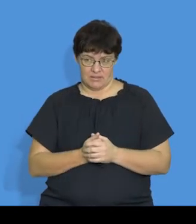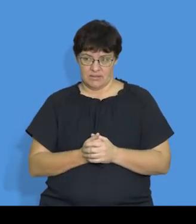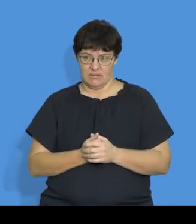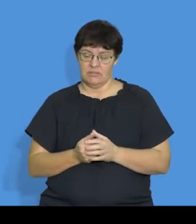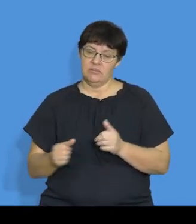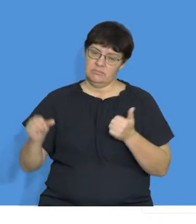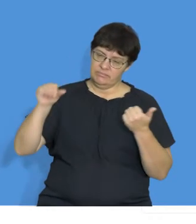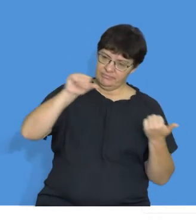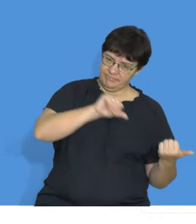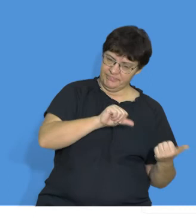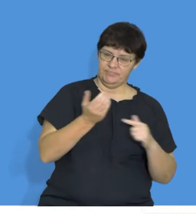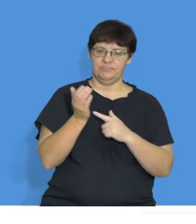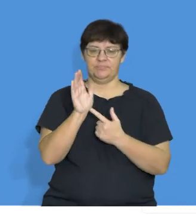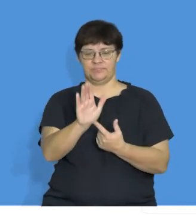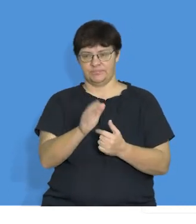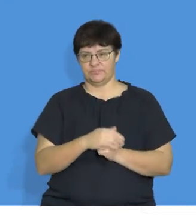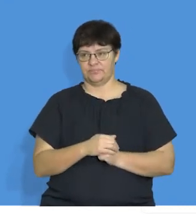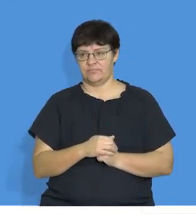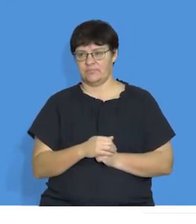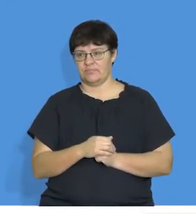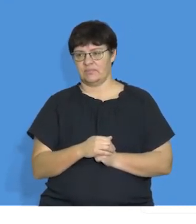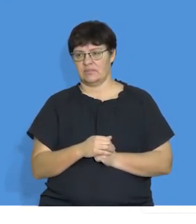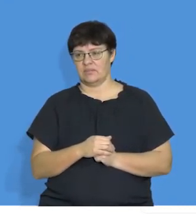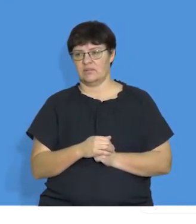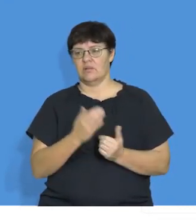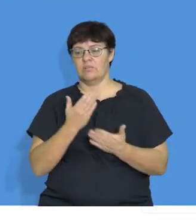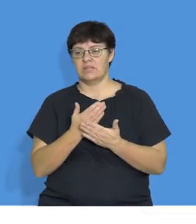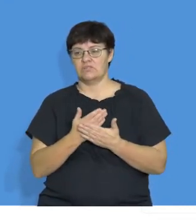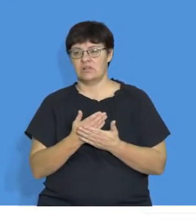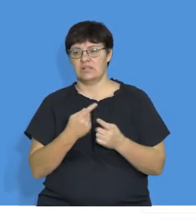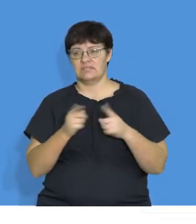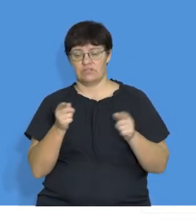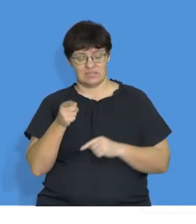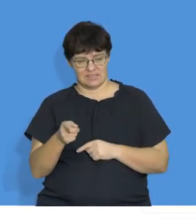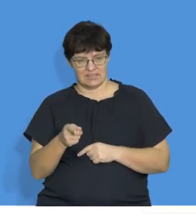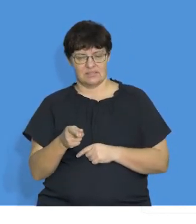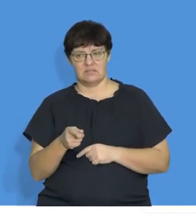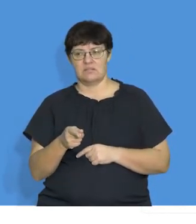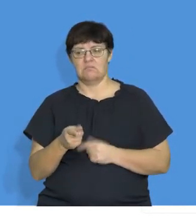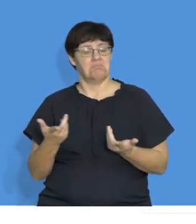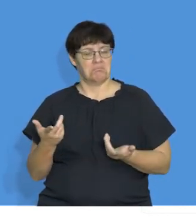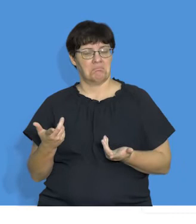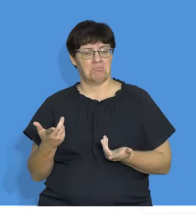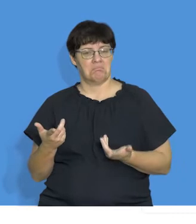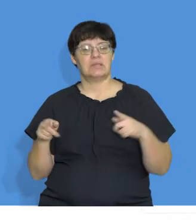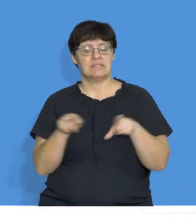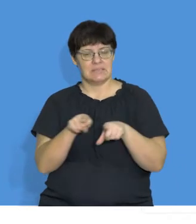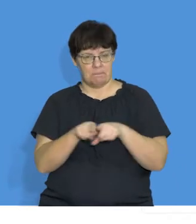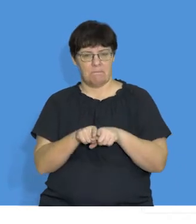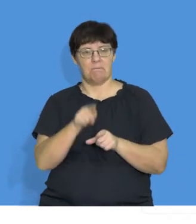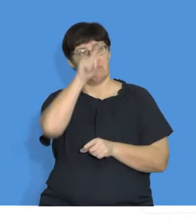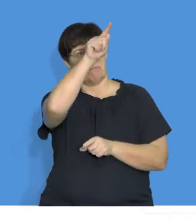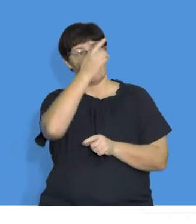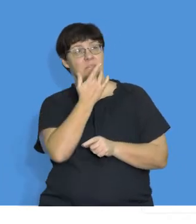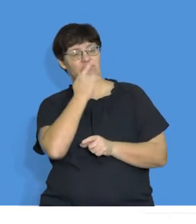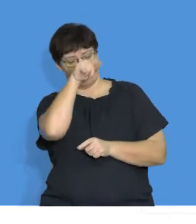our simulation and measure the potential difference across the light bulb, which is the same as across